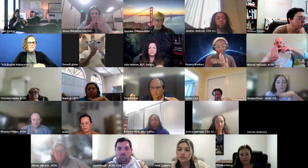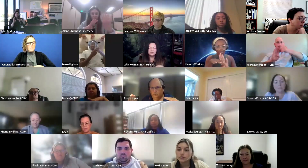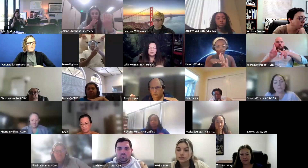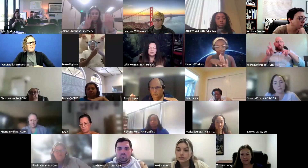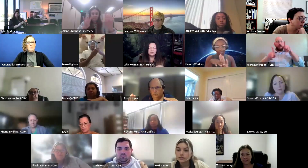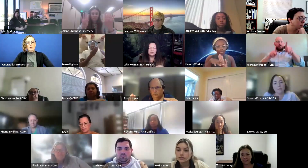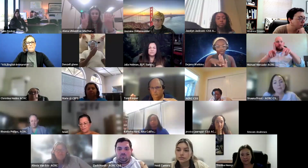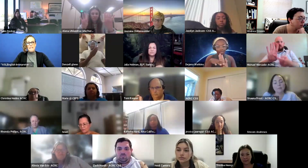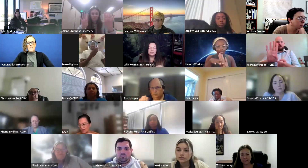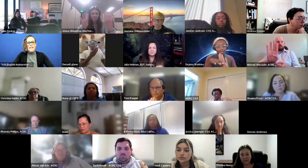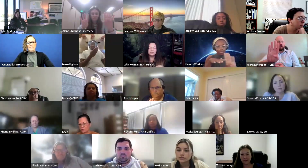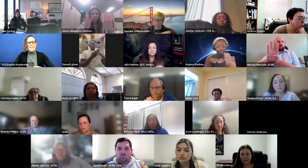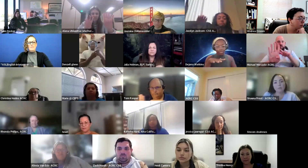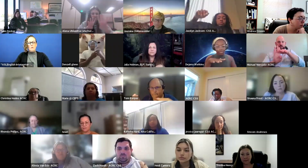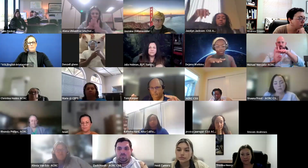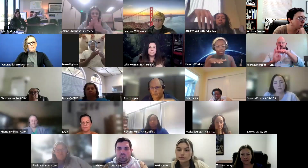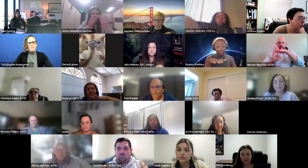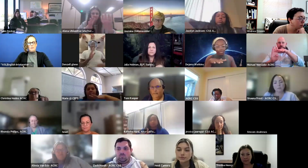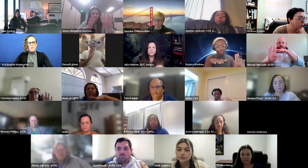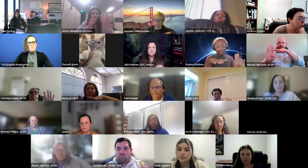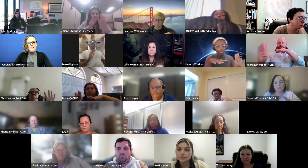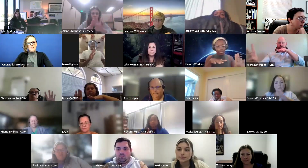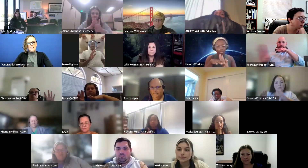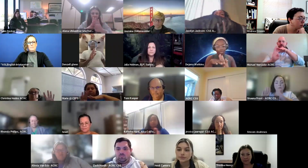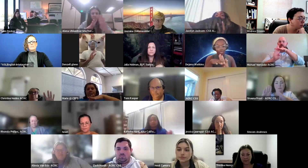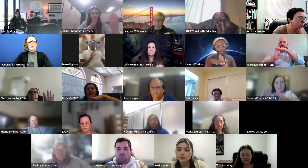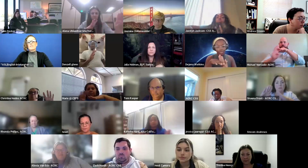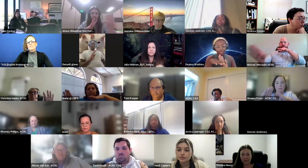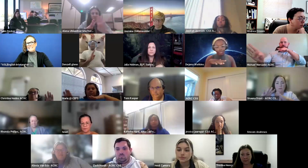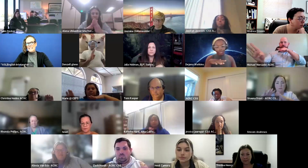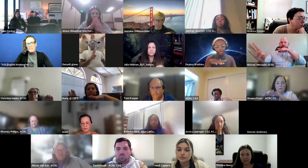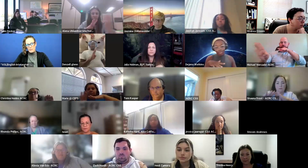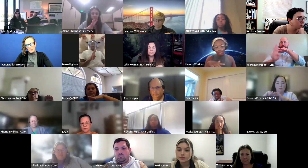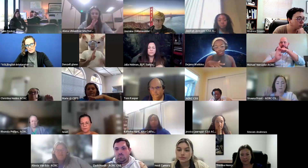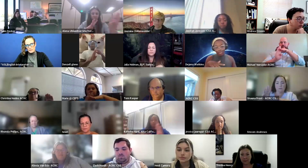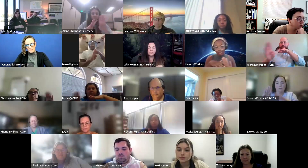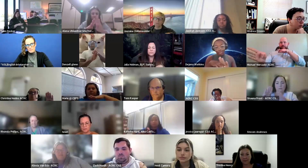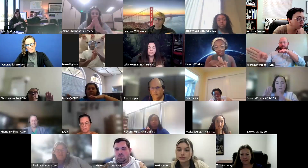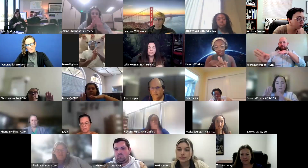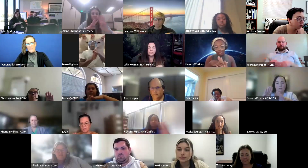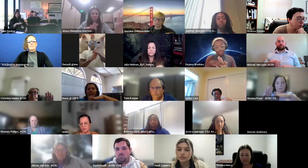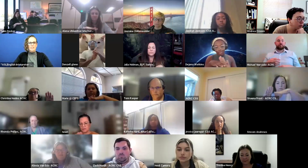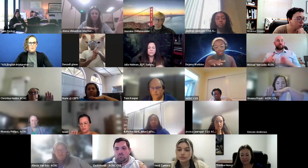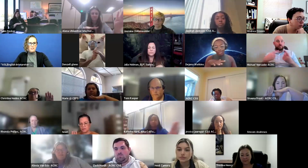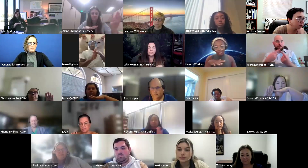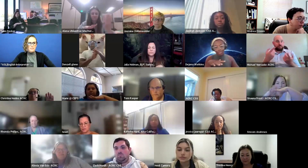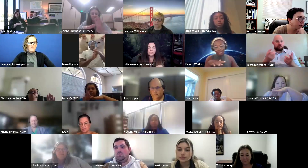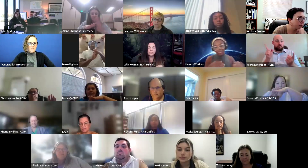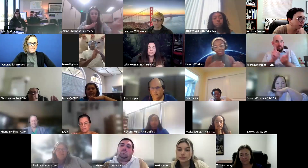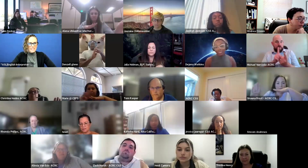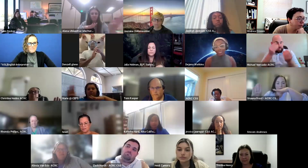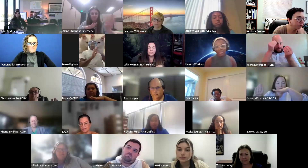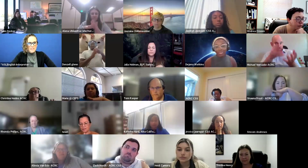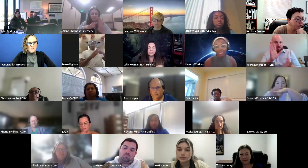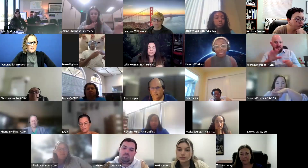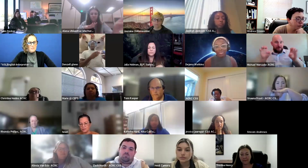that non-dominant is the building, and that 4 finger with your thumb tucked in is people fleeing the building. Evacuation or